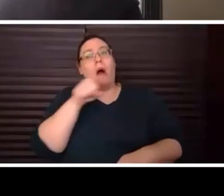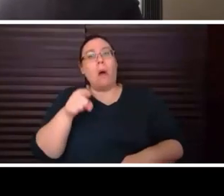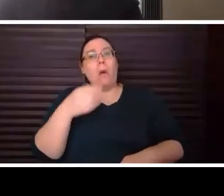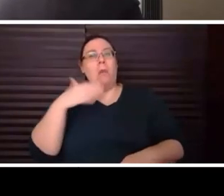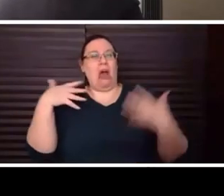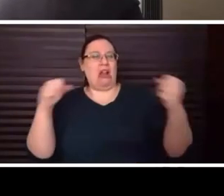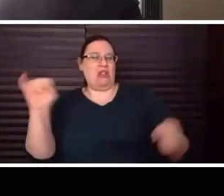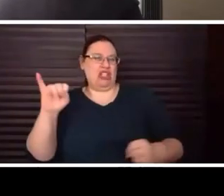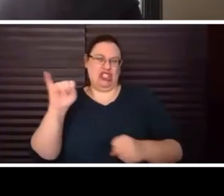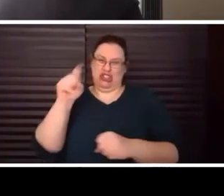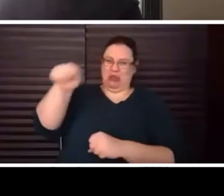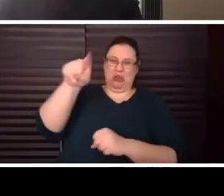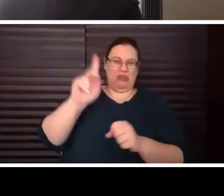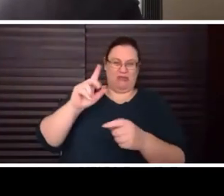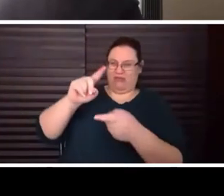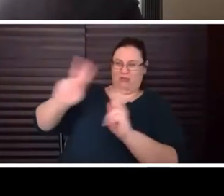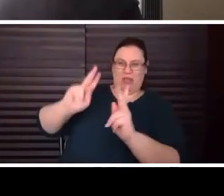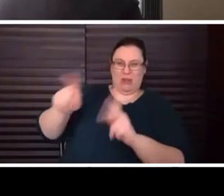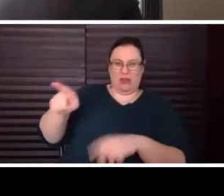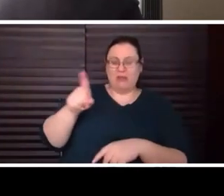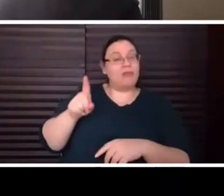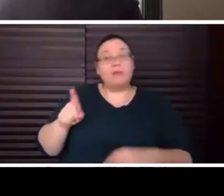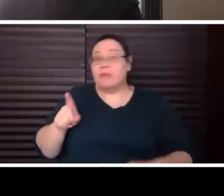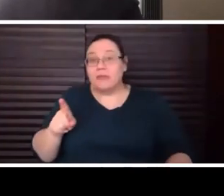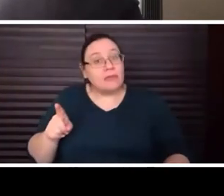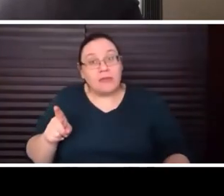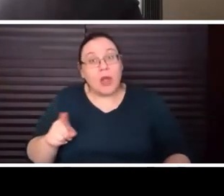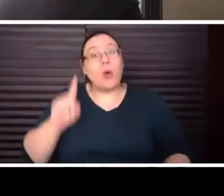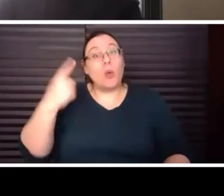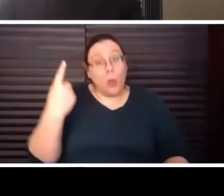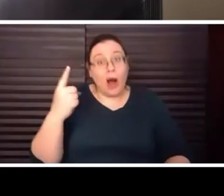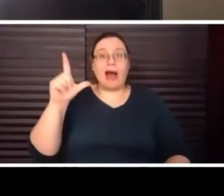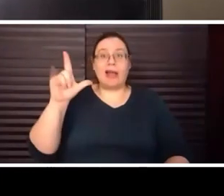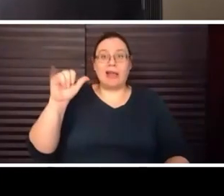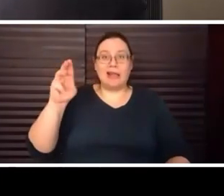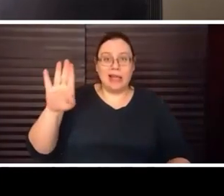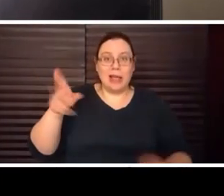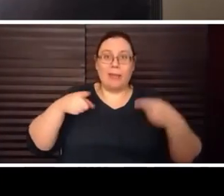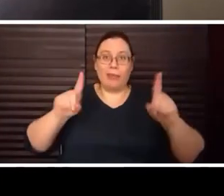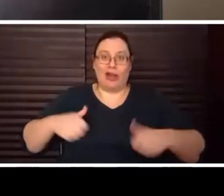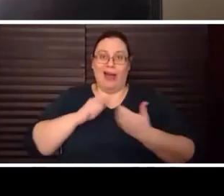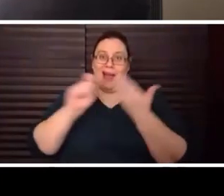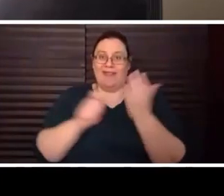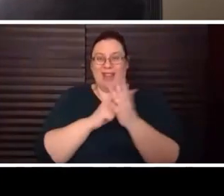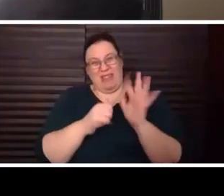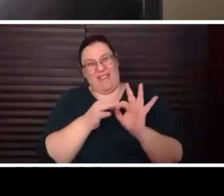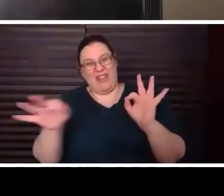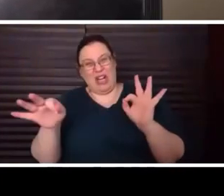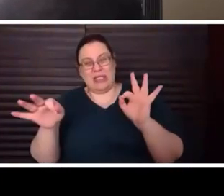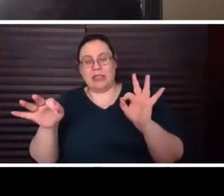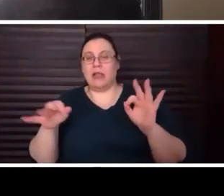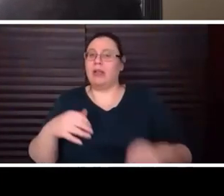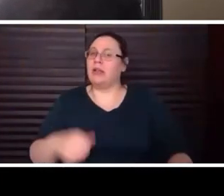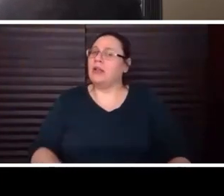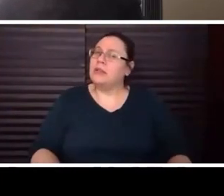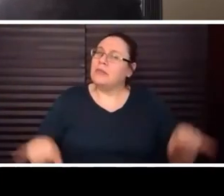insurance. But it's not that. It's the one limb per lifetime language. So it's really concerning that it hasn't